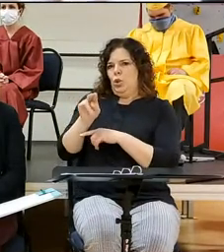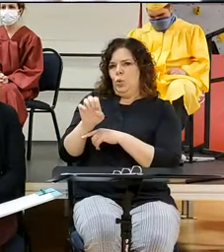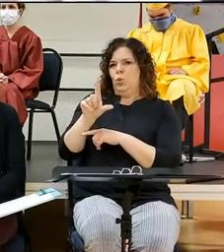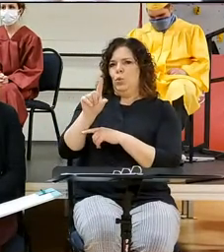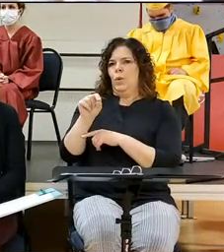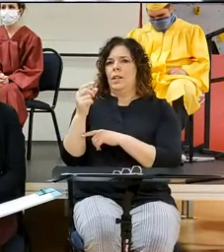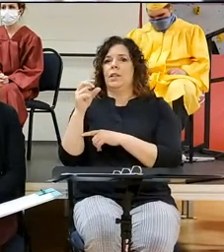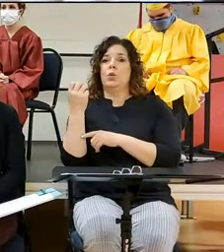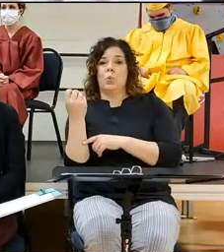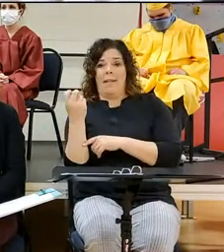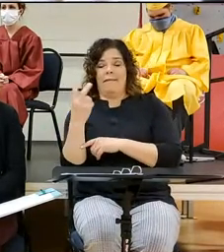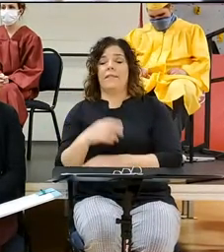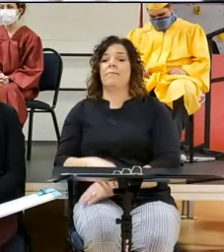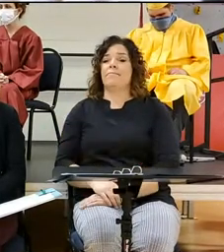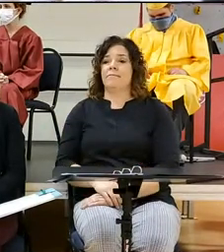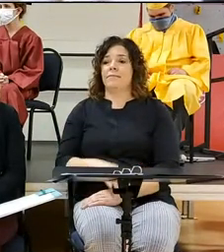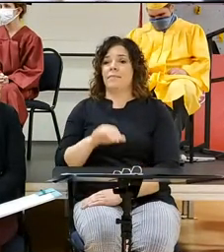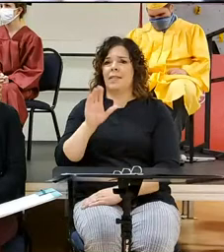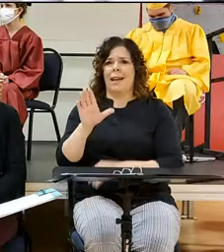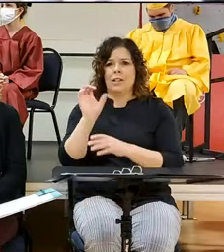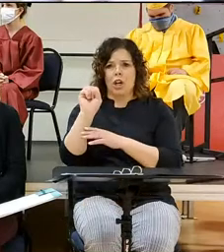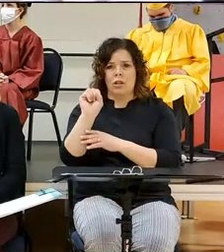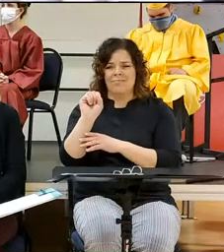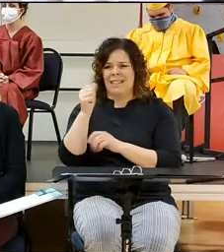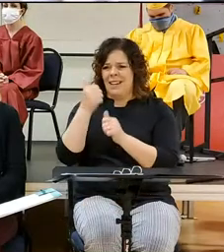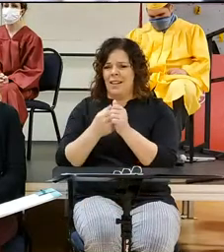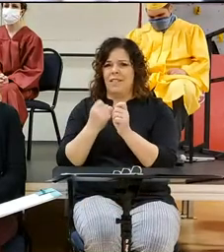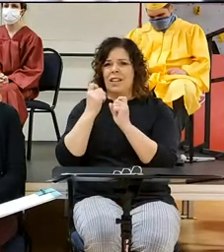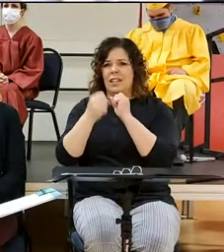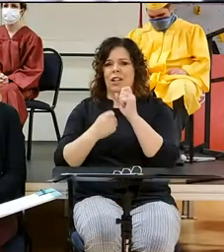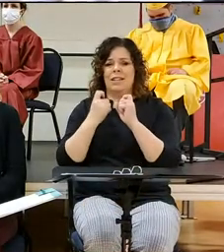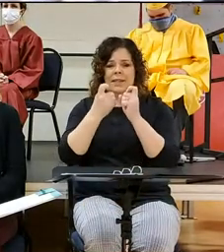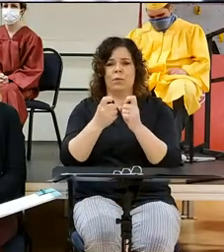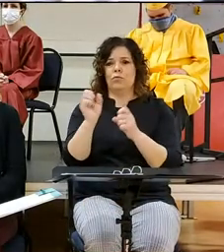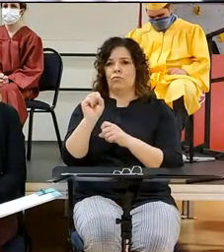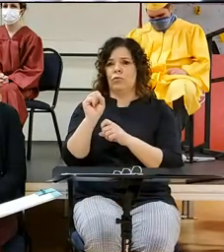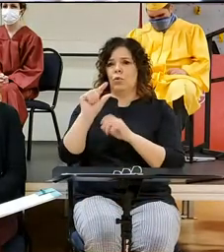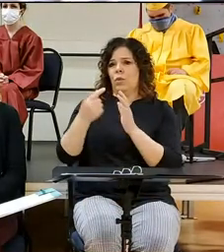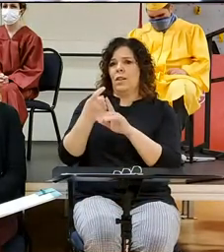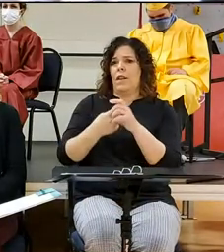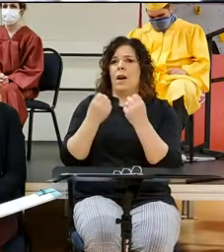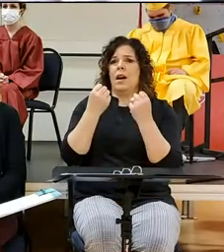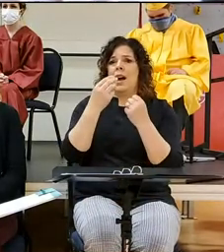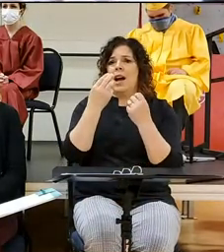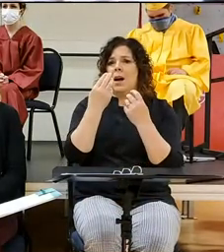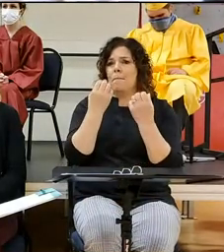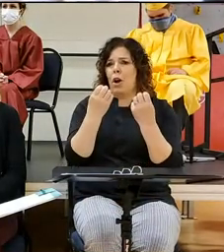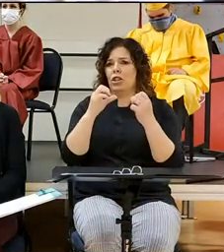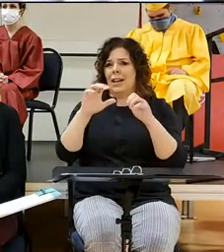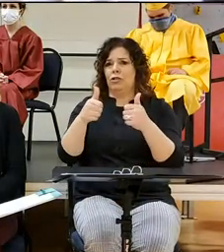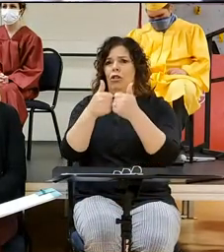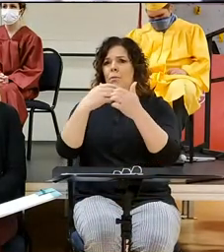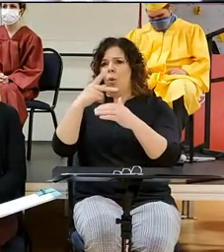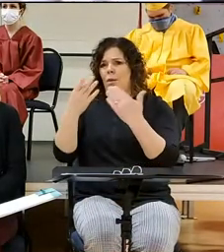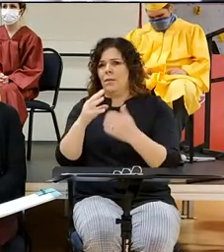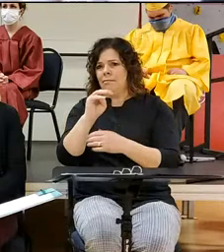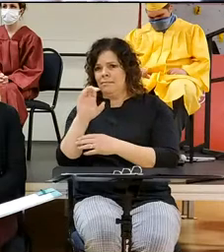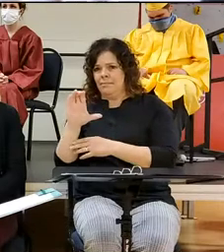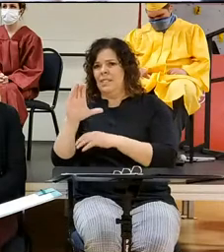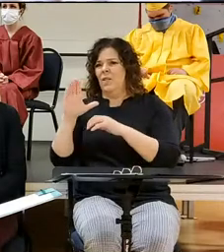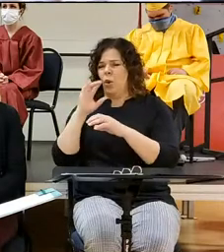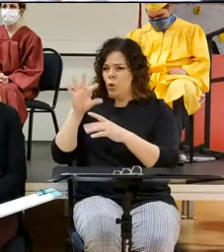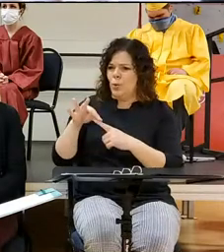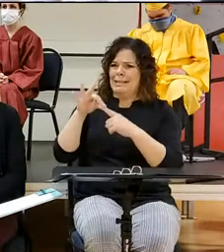of 2012. The scholarship each year goes to a graduate of the multi-challenge program here at MSAB for